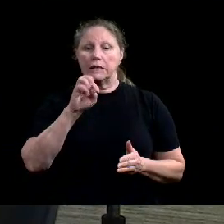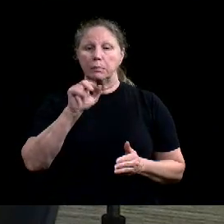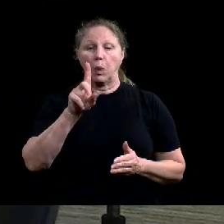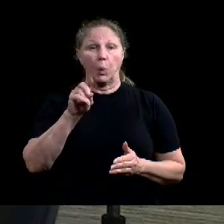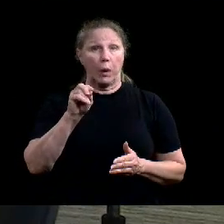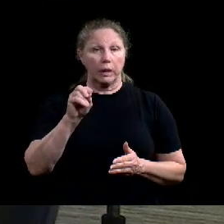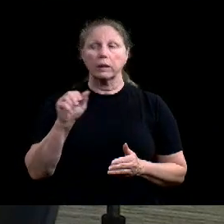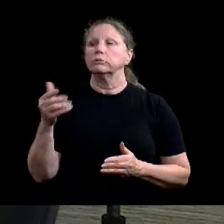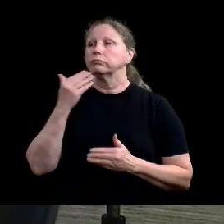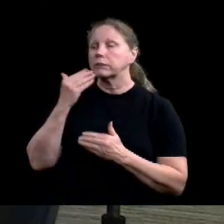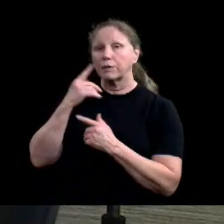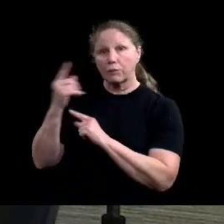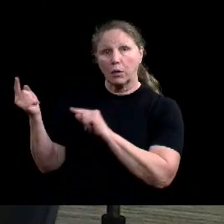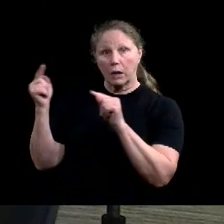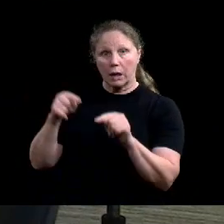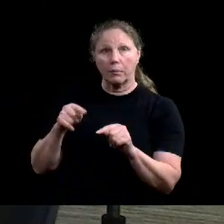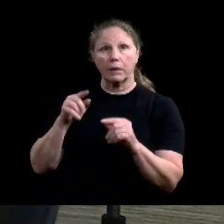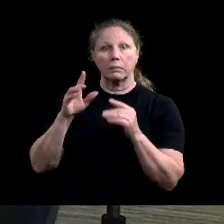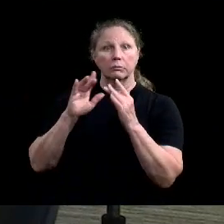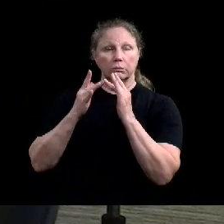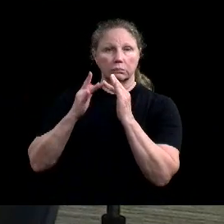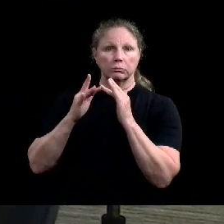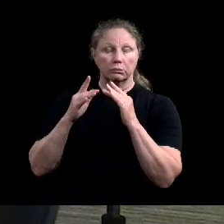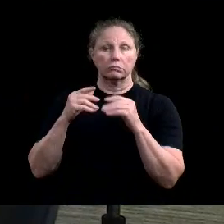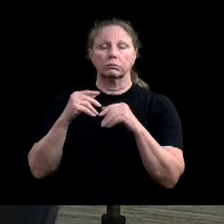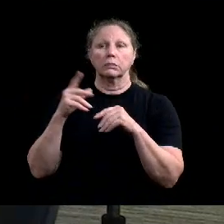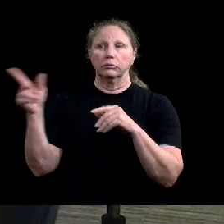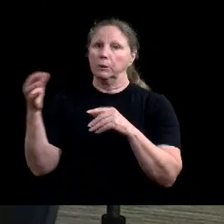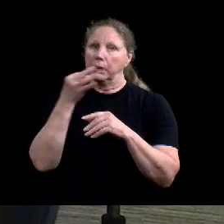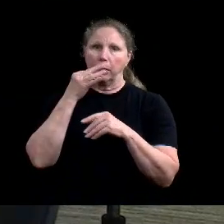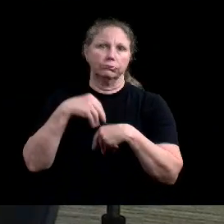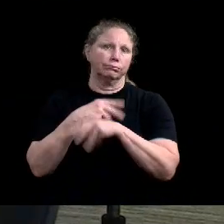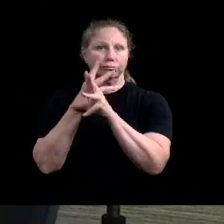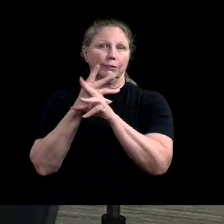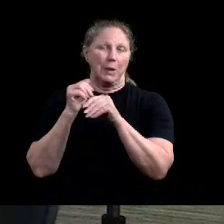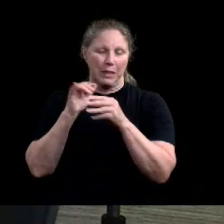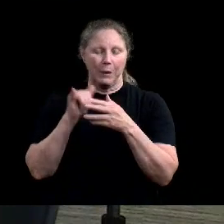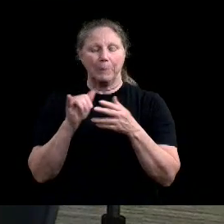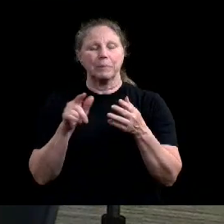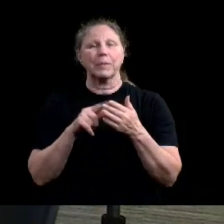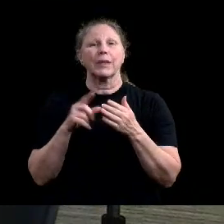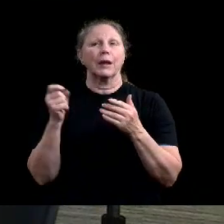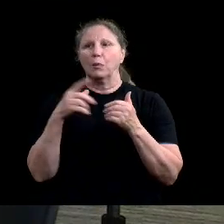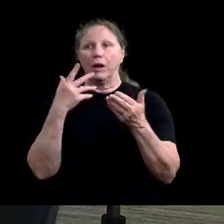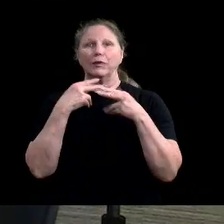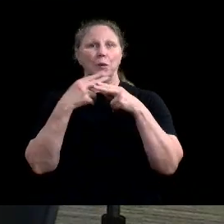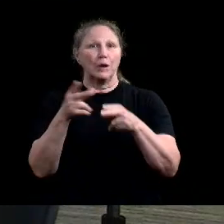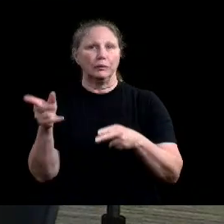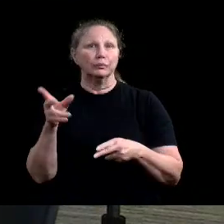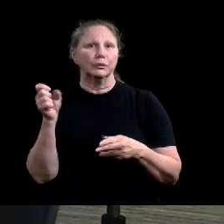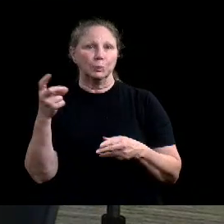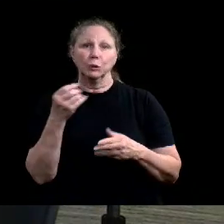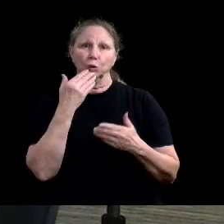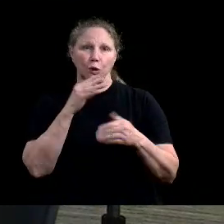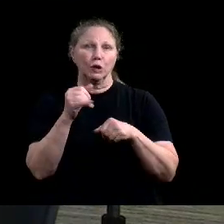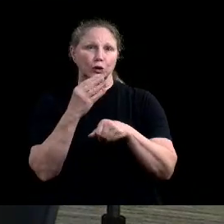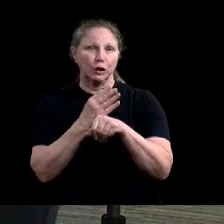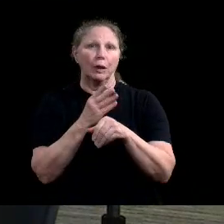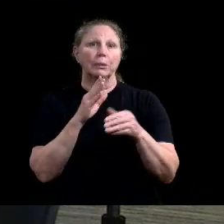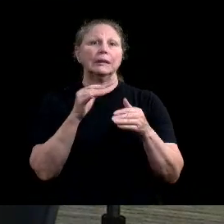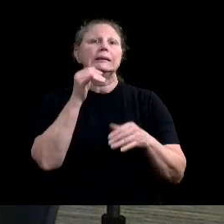resident expert. Earned, however you want to call that, but she did a great job with our city council meeting yesterday. Thank you so much, Esmeralda, for being